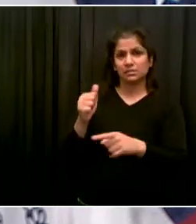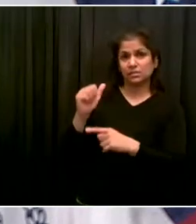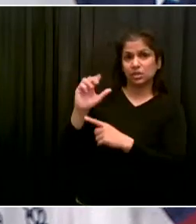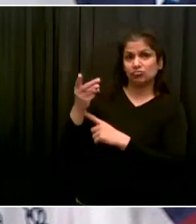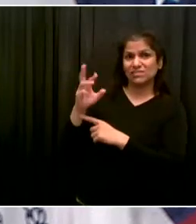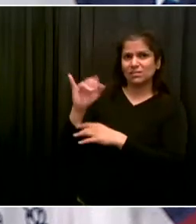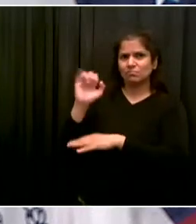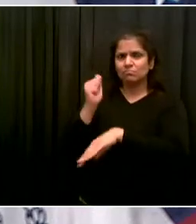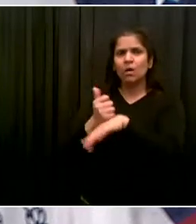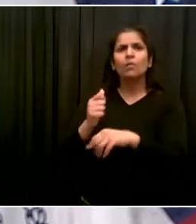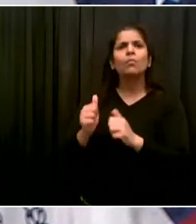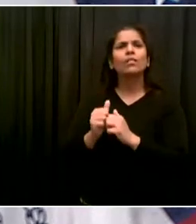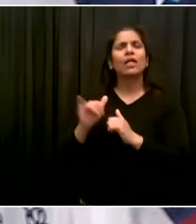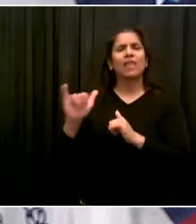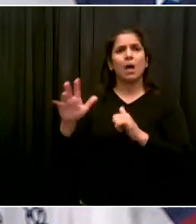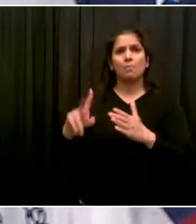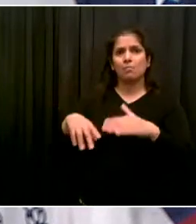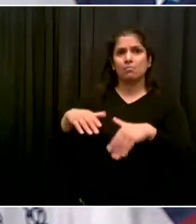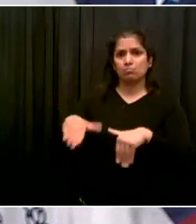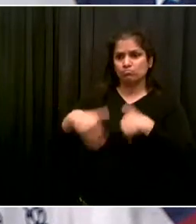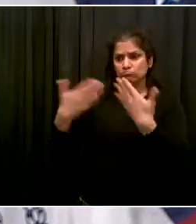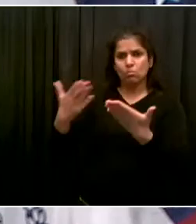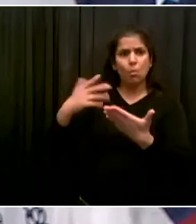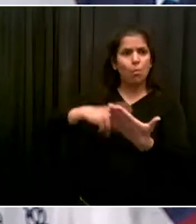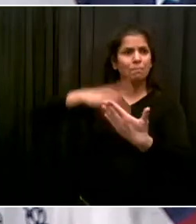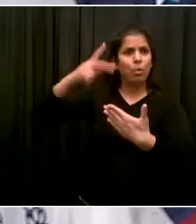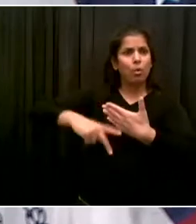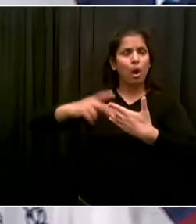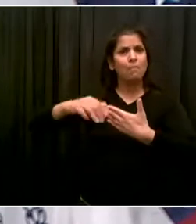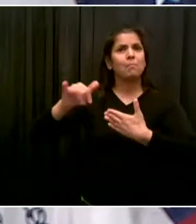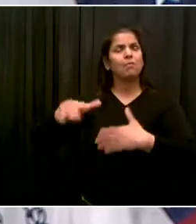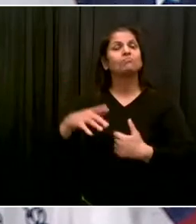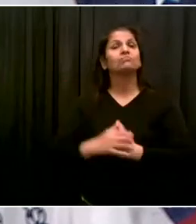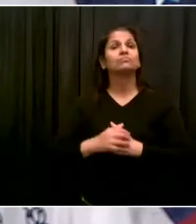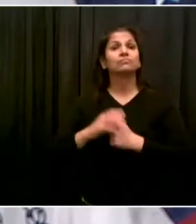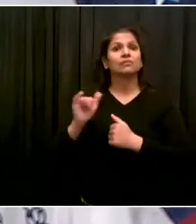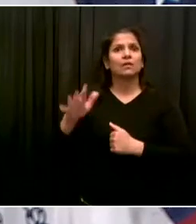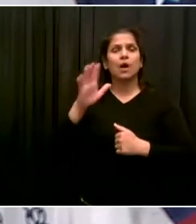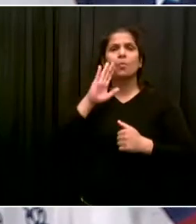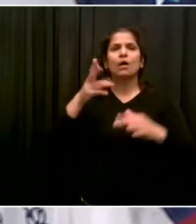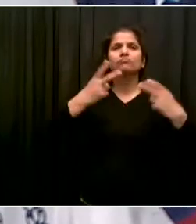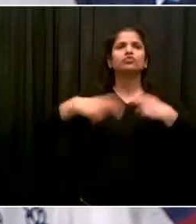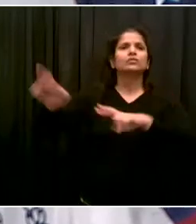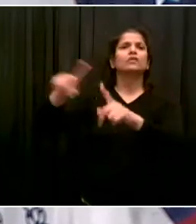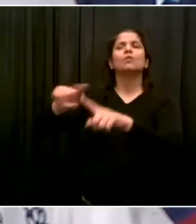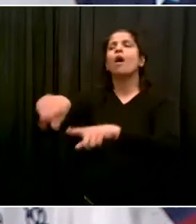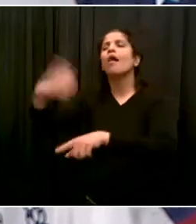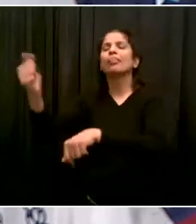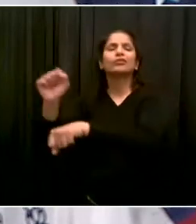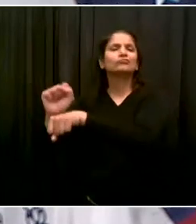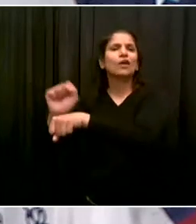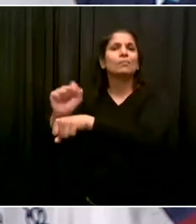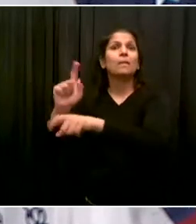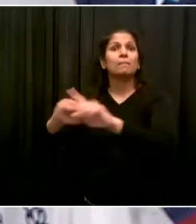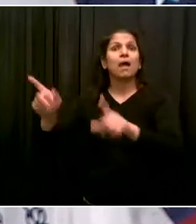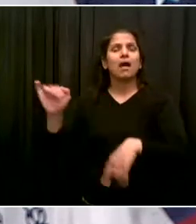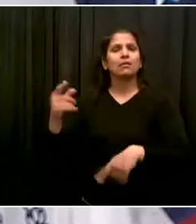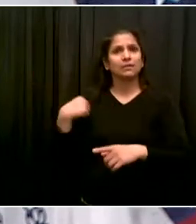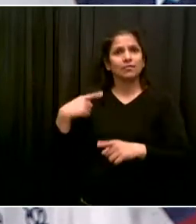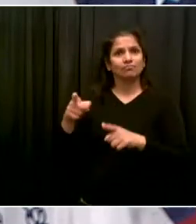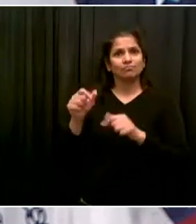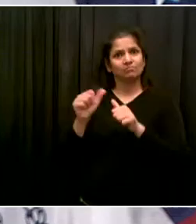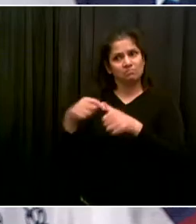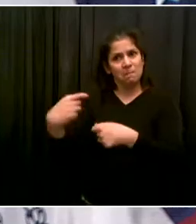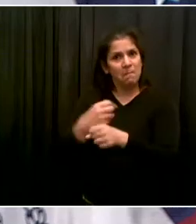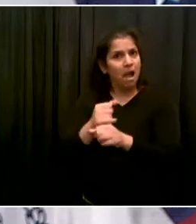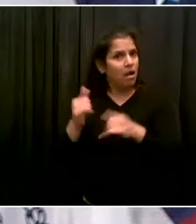know if they're greener, but they're other. But he's served this city so well. So really, thank you. This is a crowning achievement. And I want